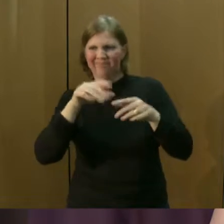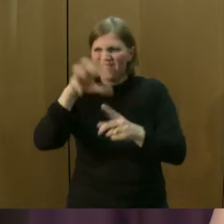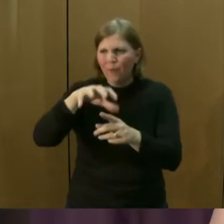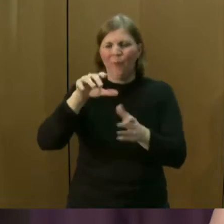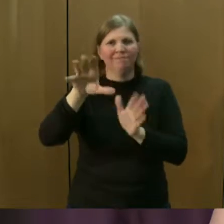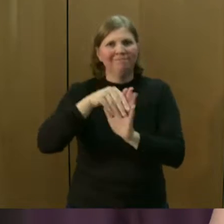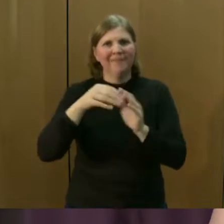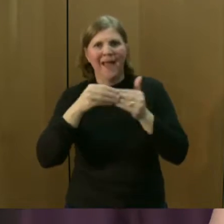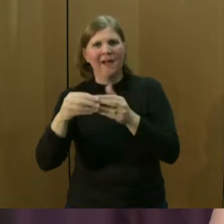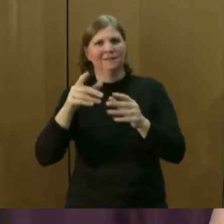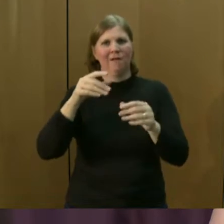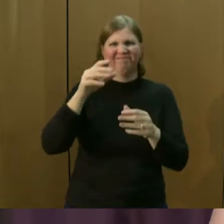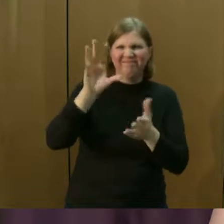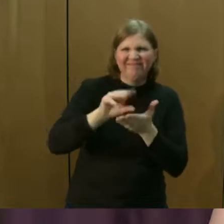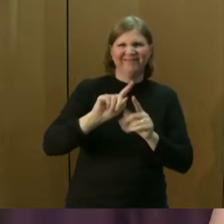website, and we've got plenty of